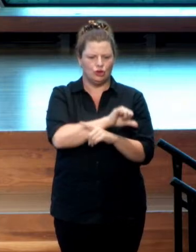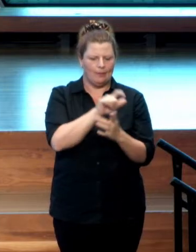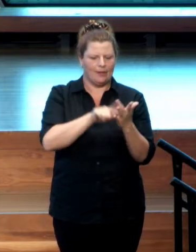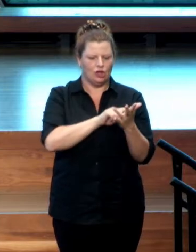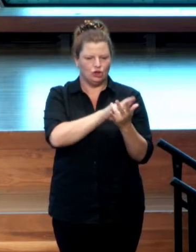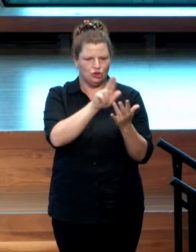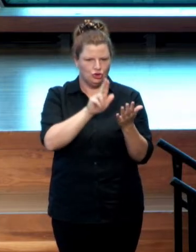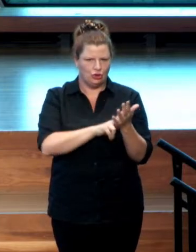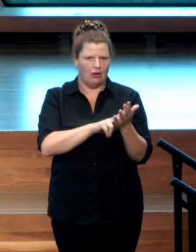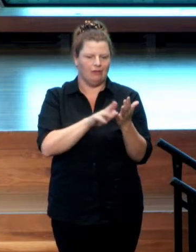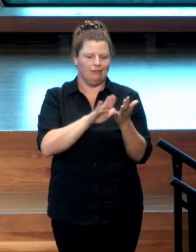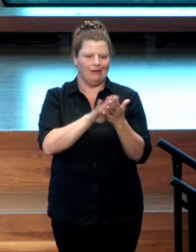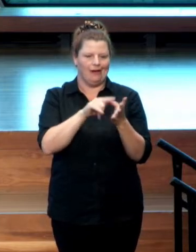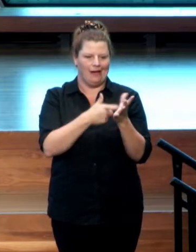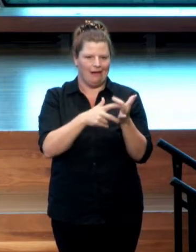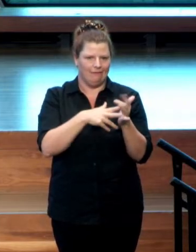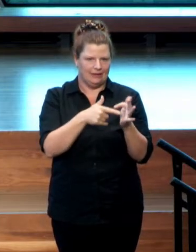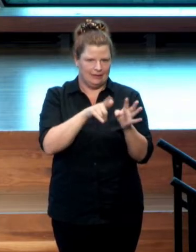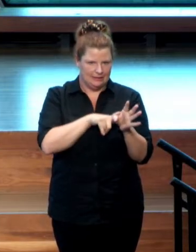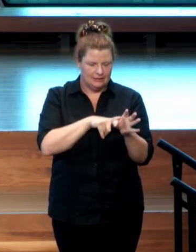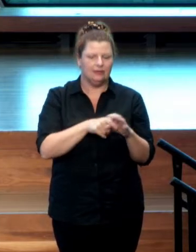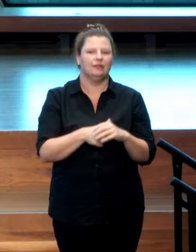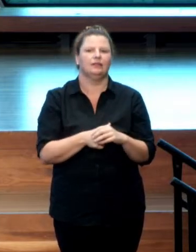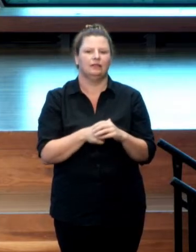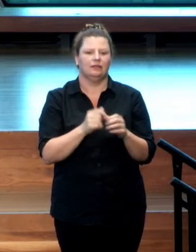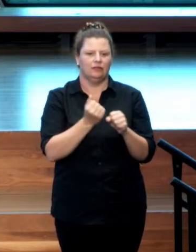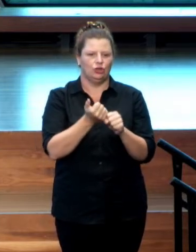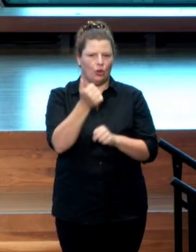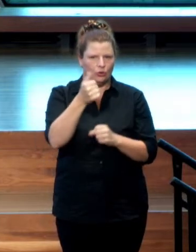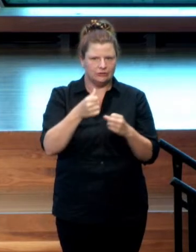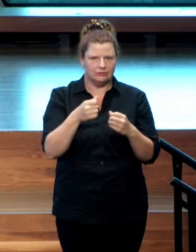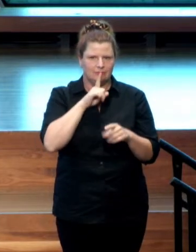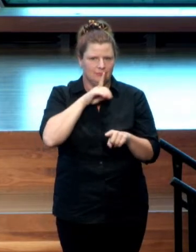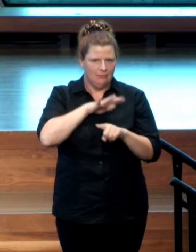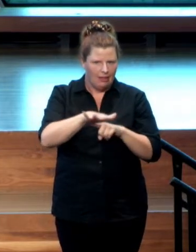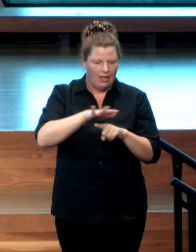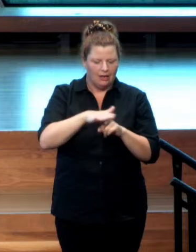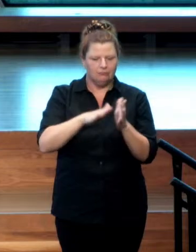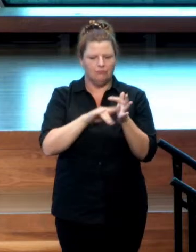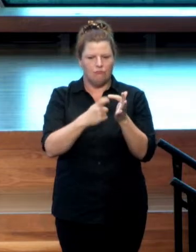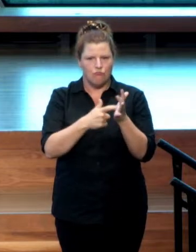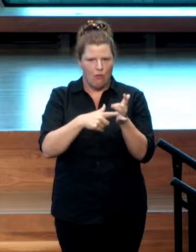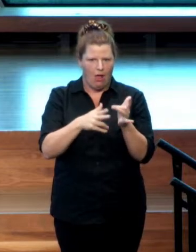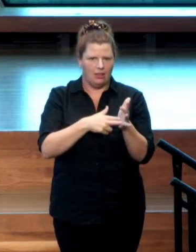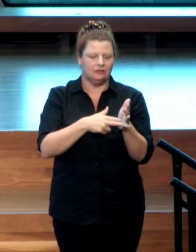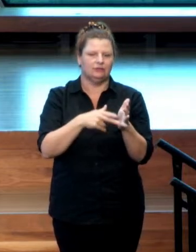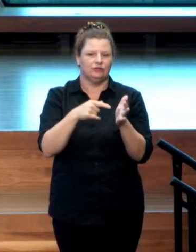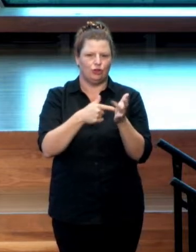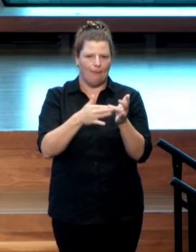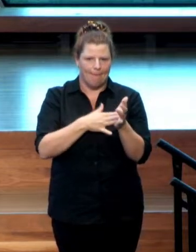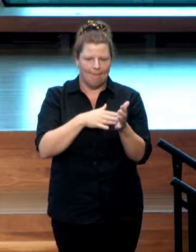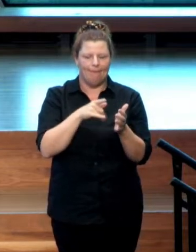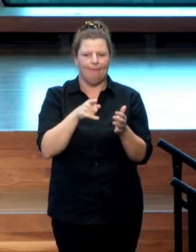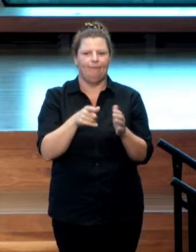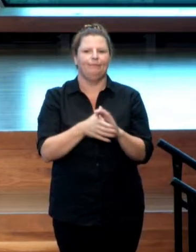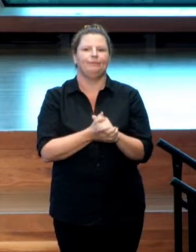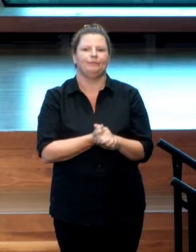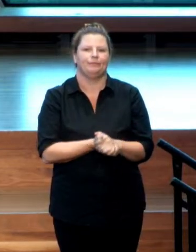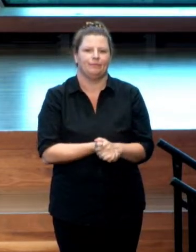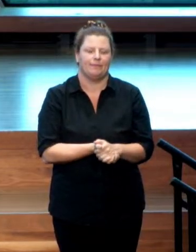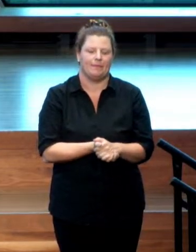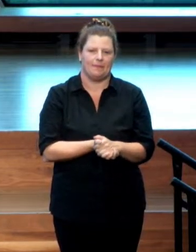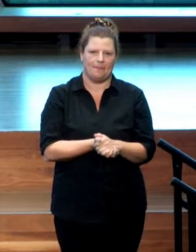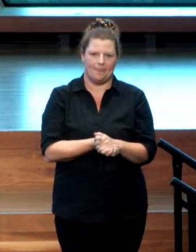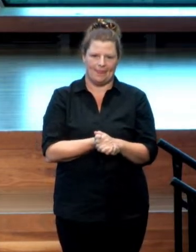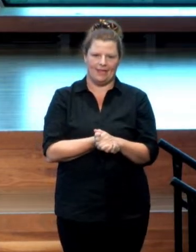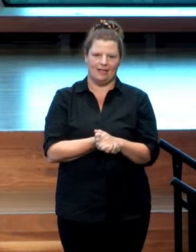Harvey, presented by Malthouse Theatre; Golden Blood by Merlin Tong, presented by Currency Press in